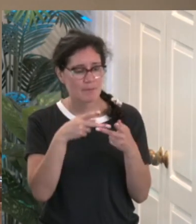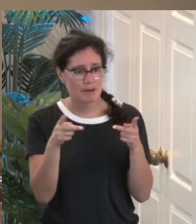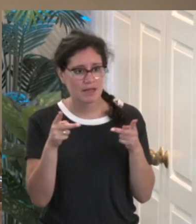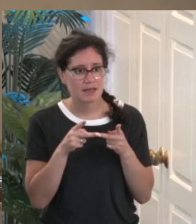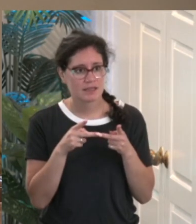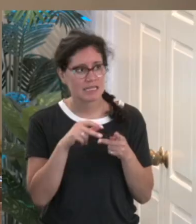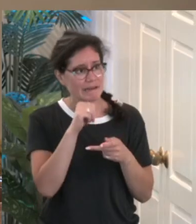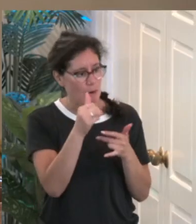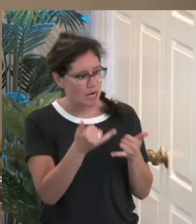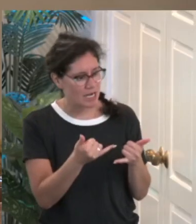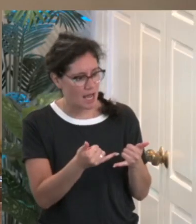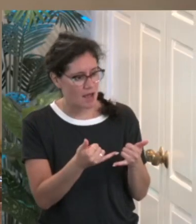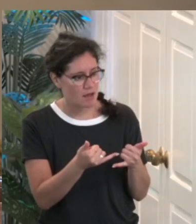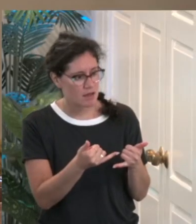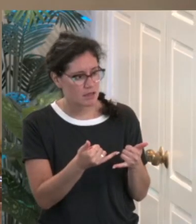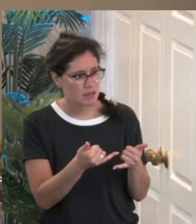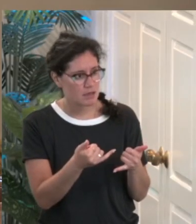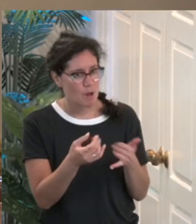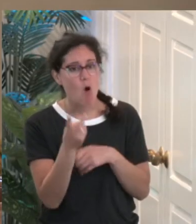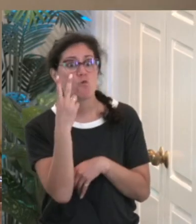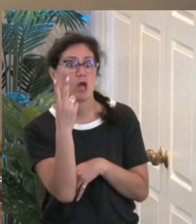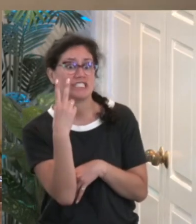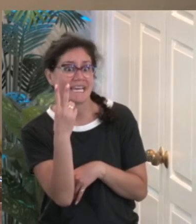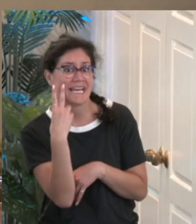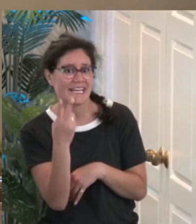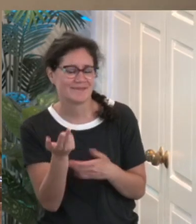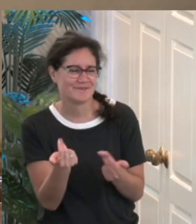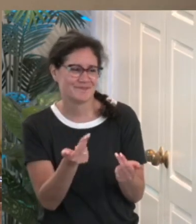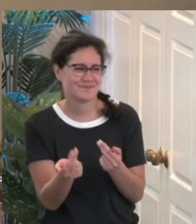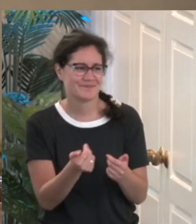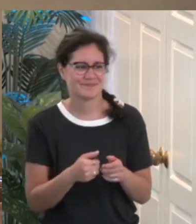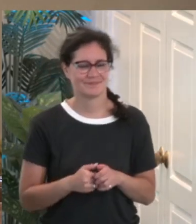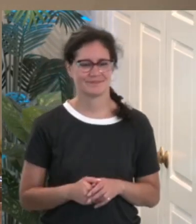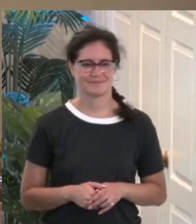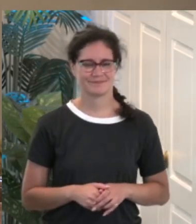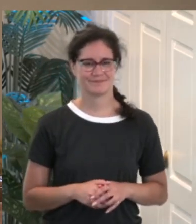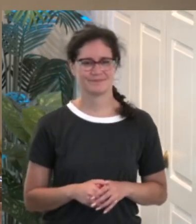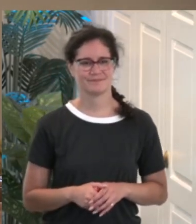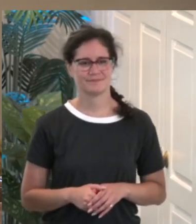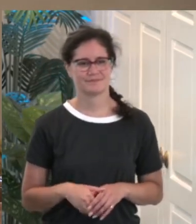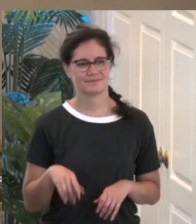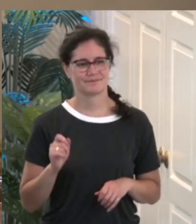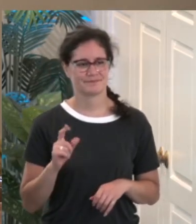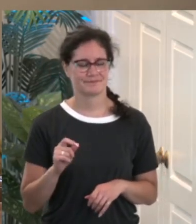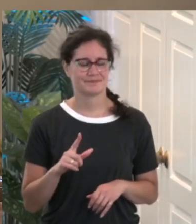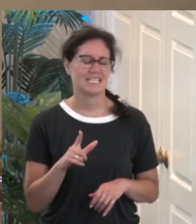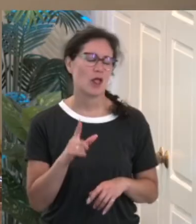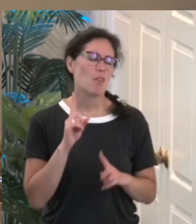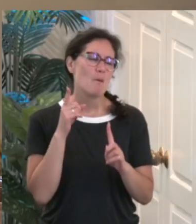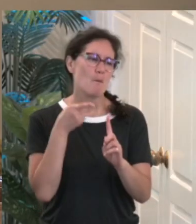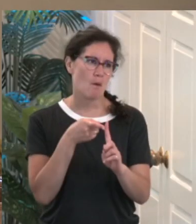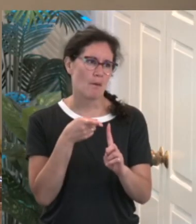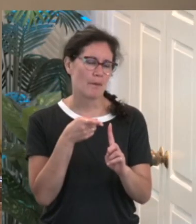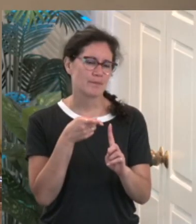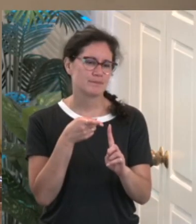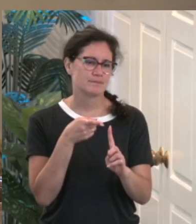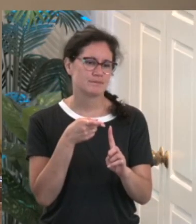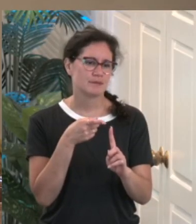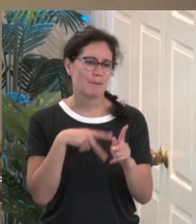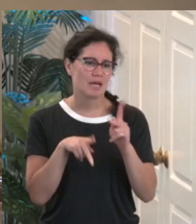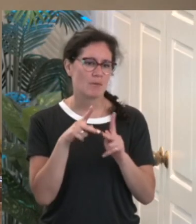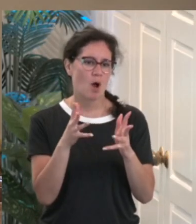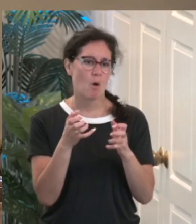not right now, but we'll see. We'll see. So, the point I'm trying to get to right now, people, that I want